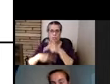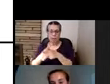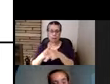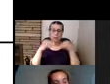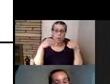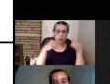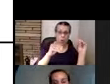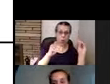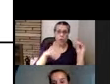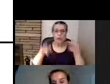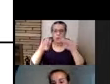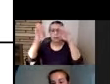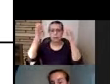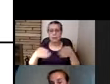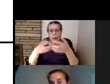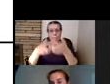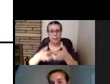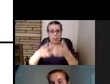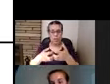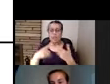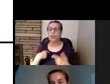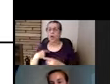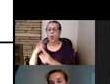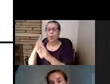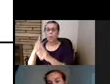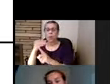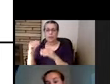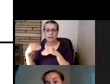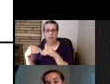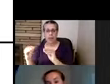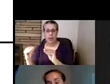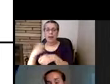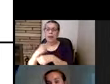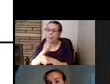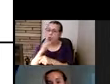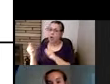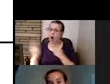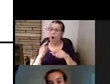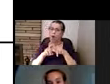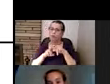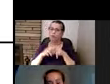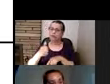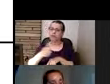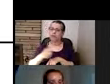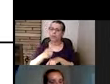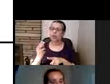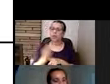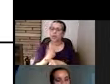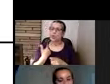vending machines, and administrative points of sale at community organizations to ensure riders can access the type of location that works for